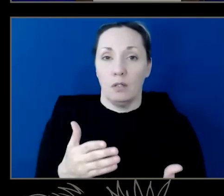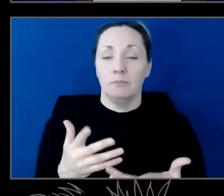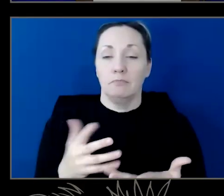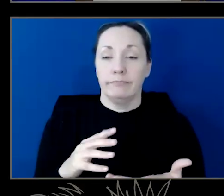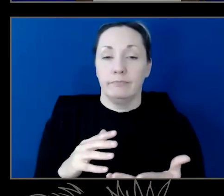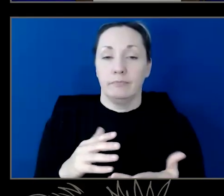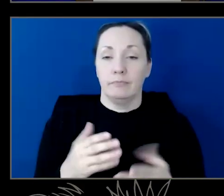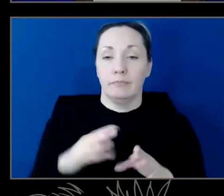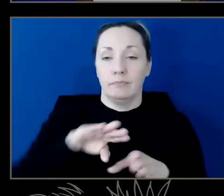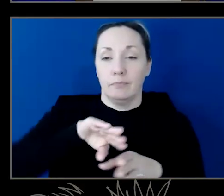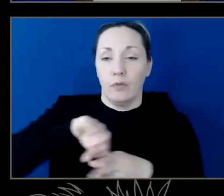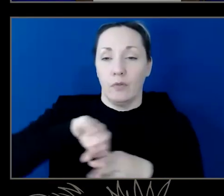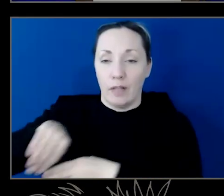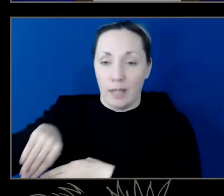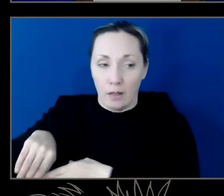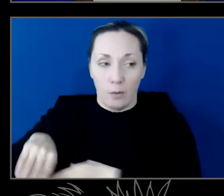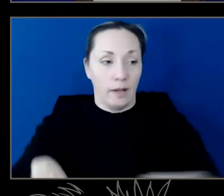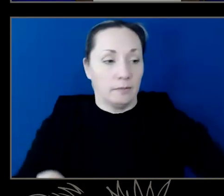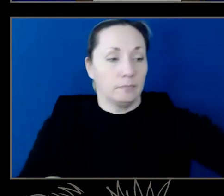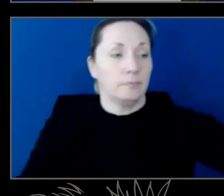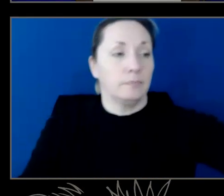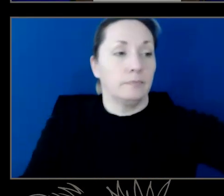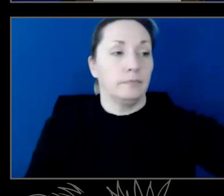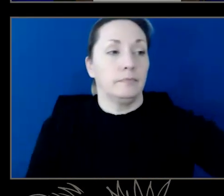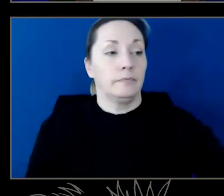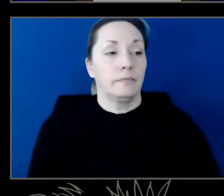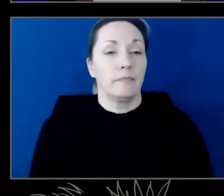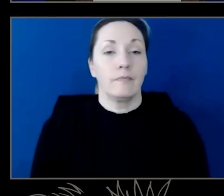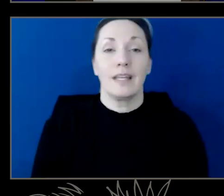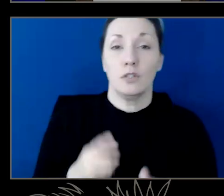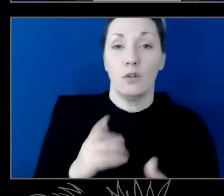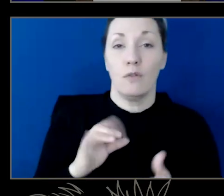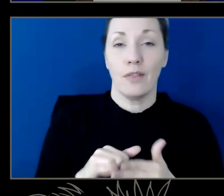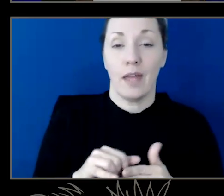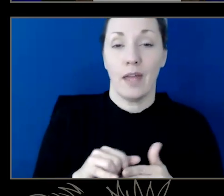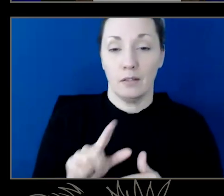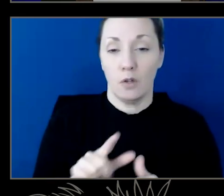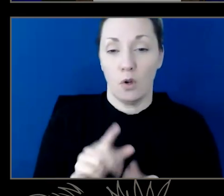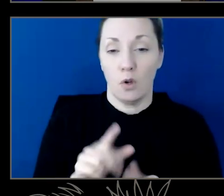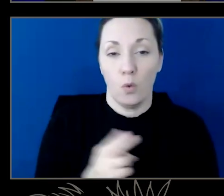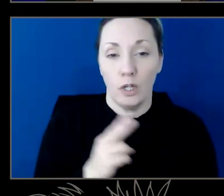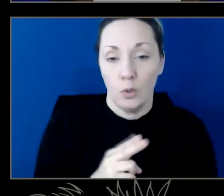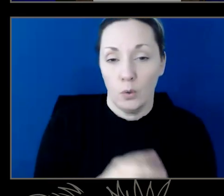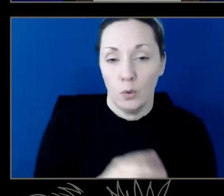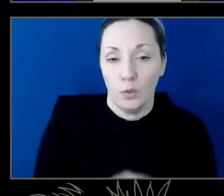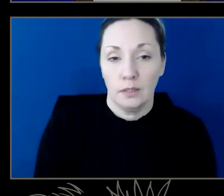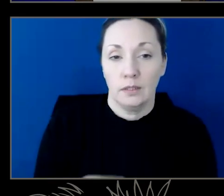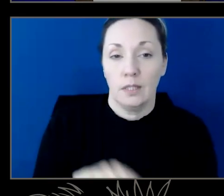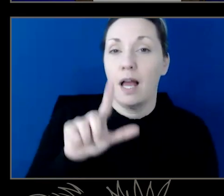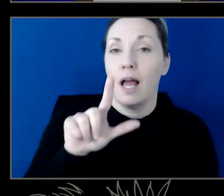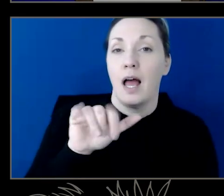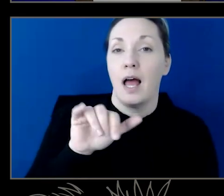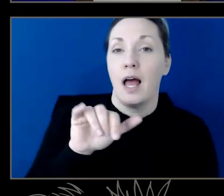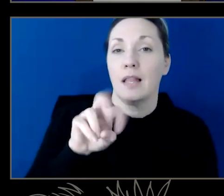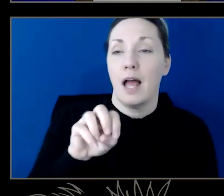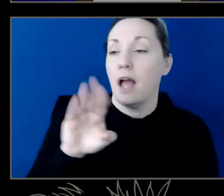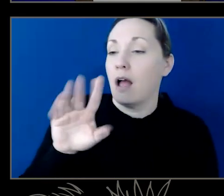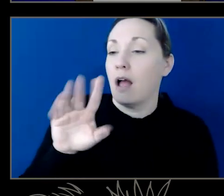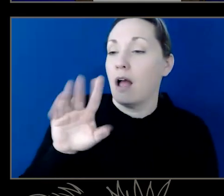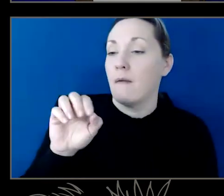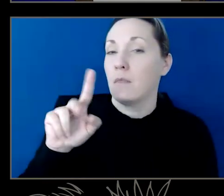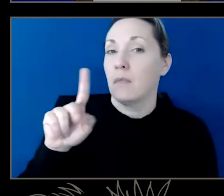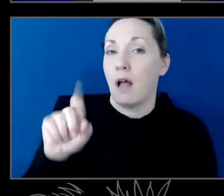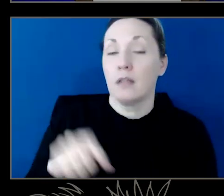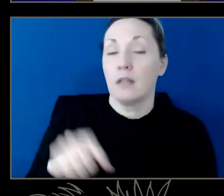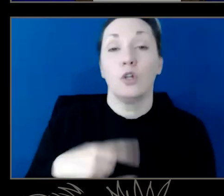out of the way. And for that experience, we choose Liveblocks. And within a couple minutes,